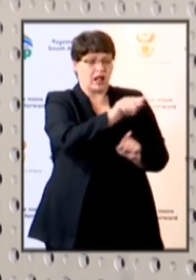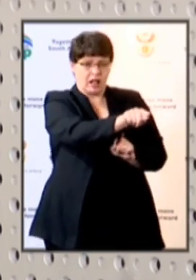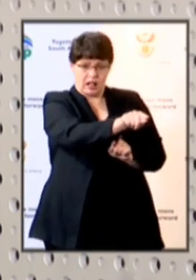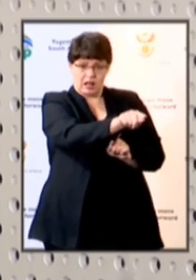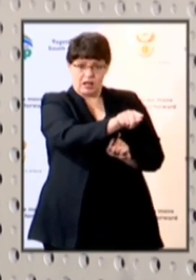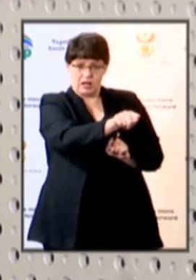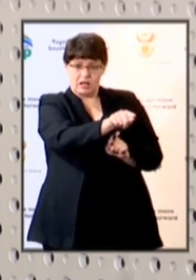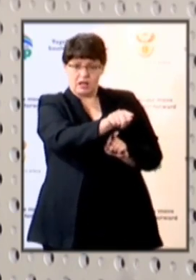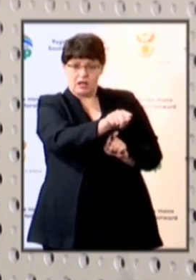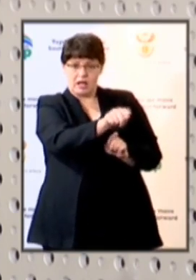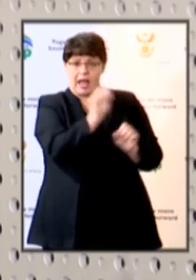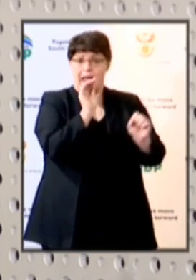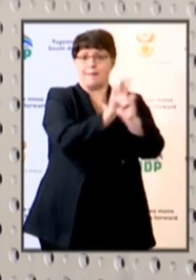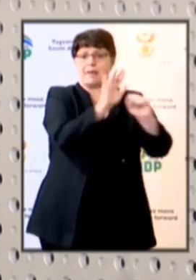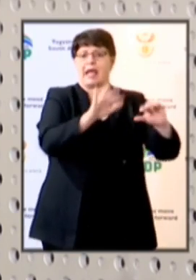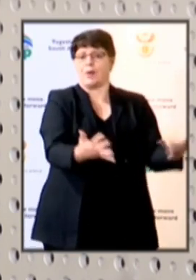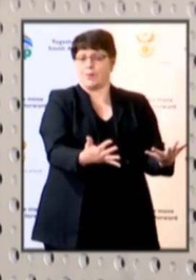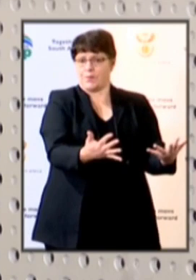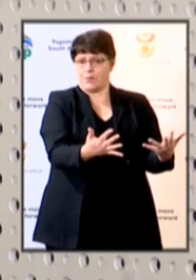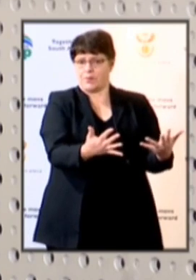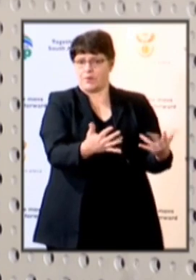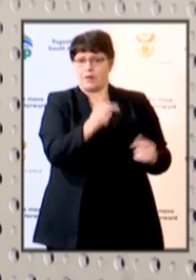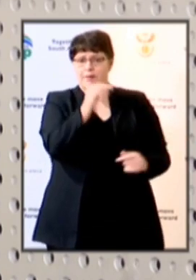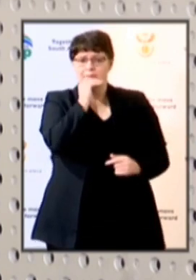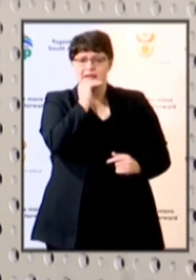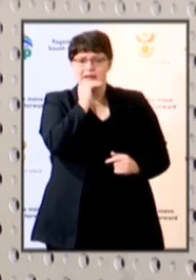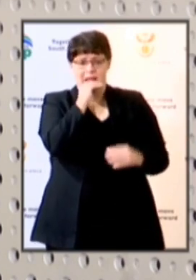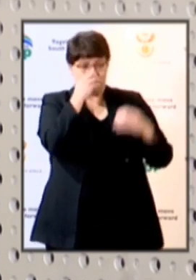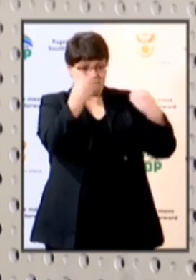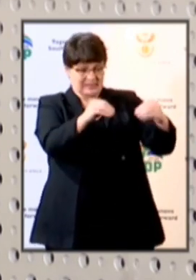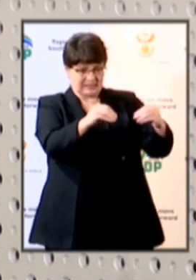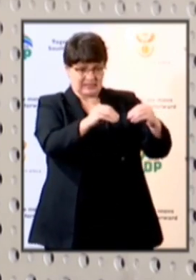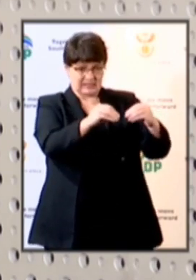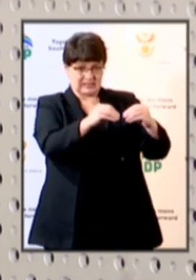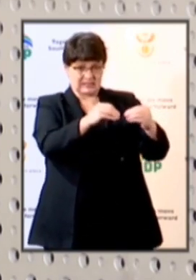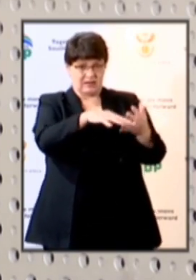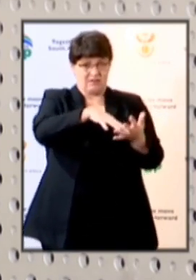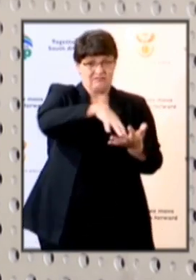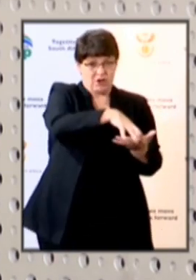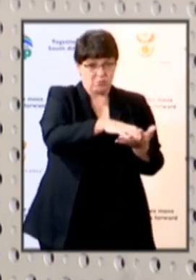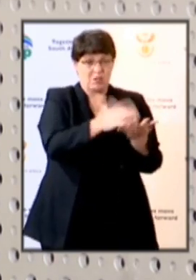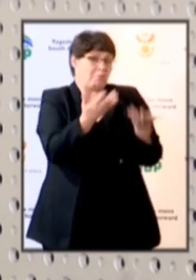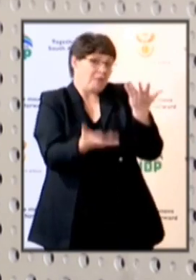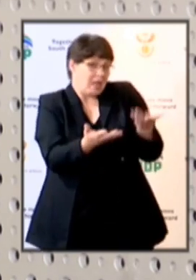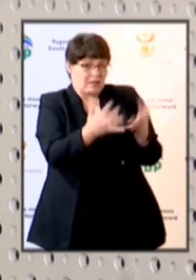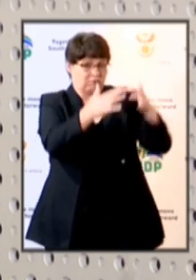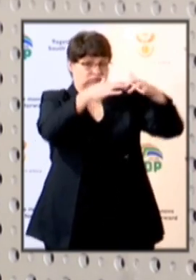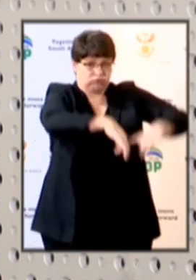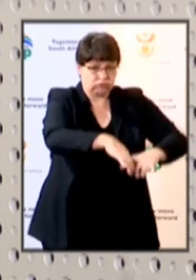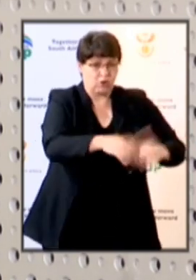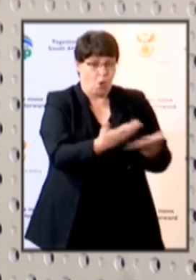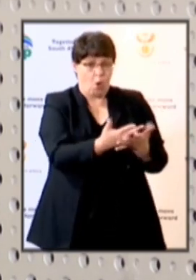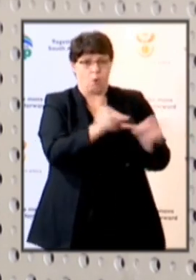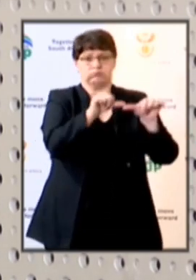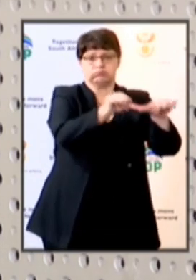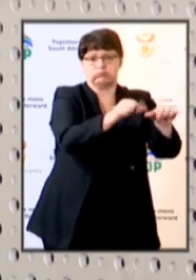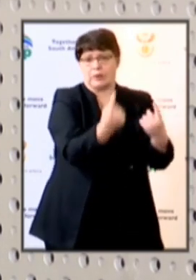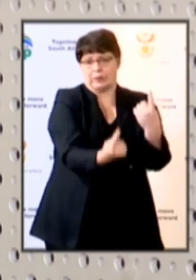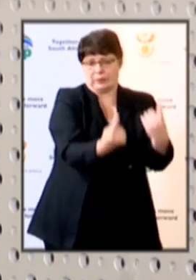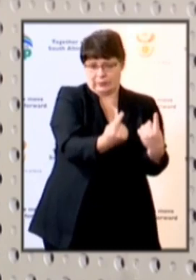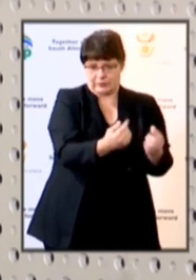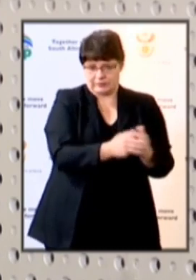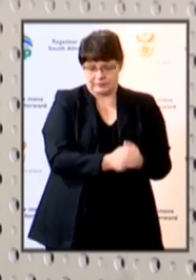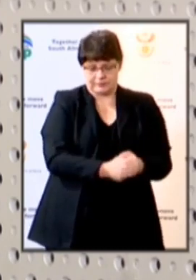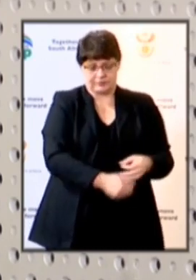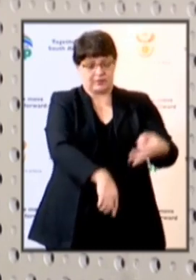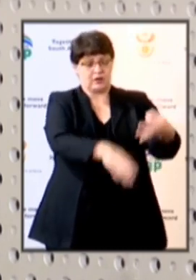it affects the vulnerability of the factor, the economic impact. The third factor was the